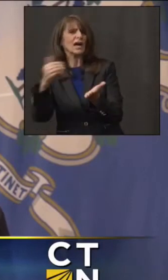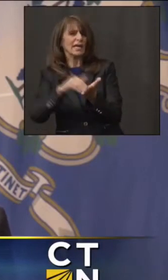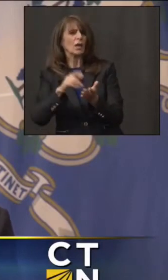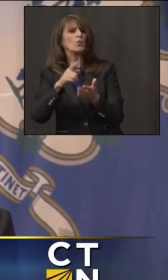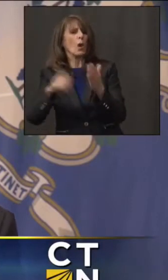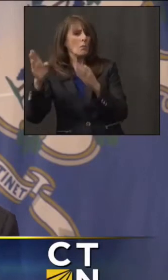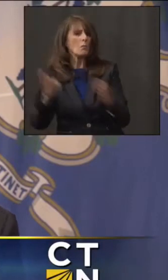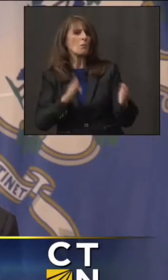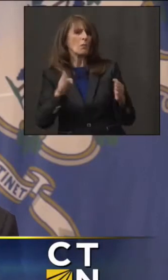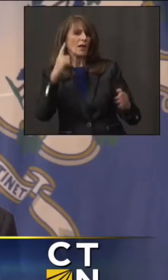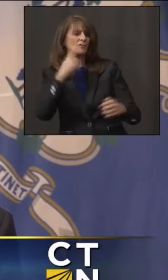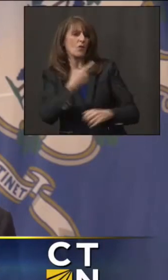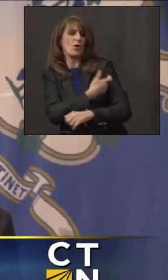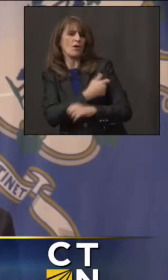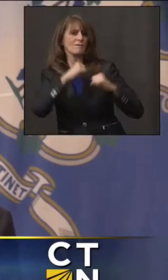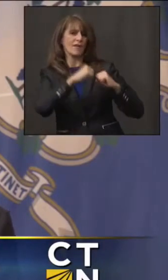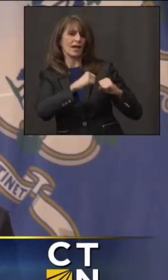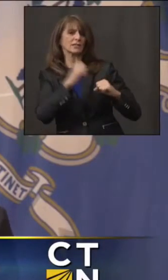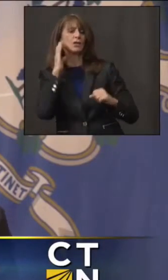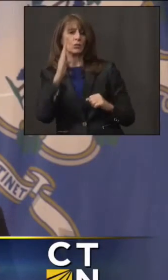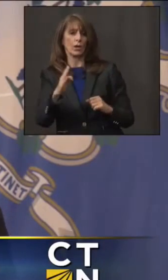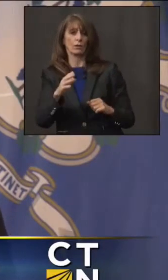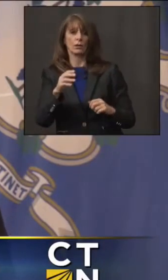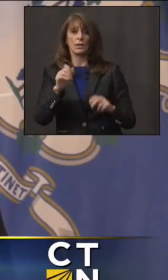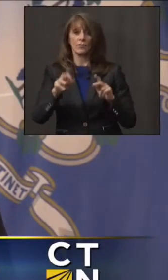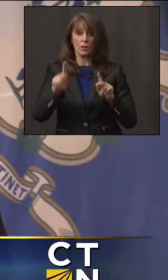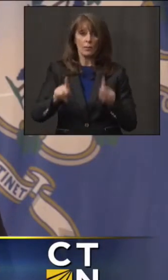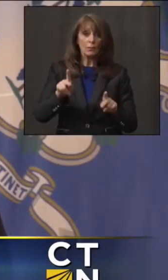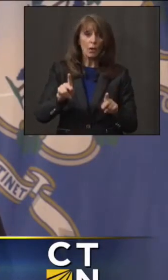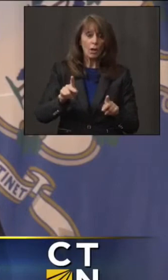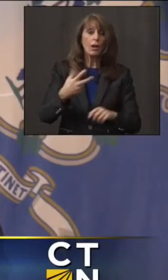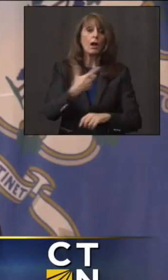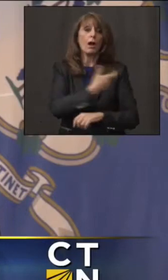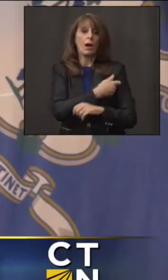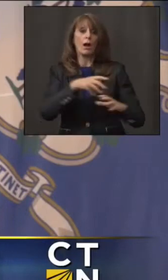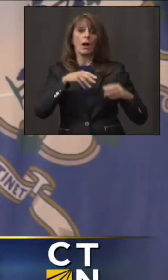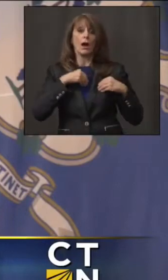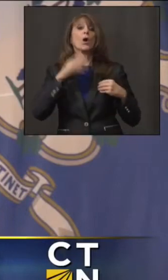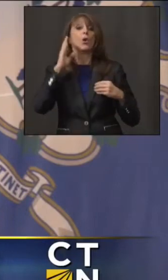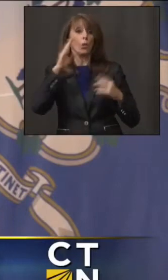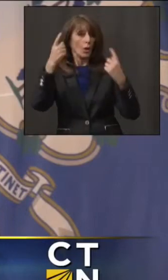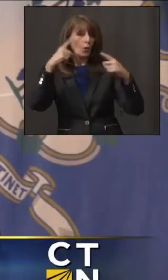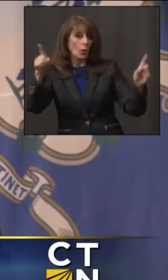is. And it only works if people take the vaccine.